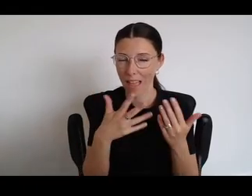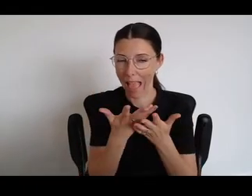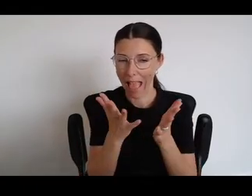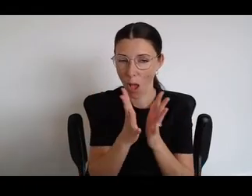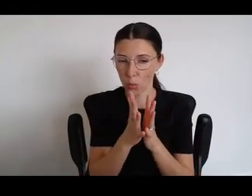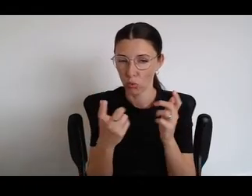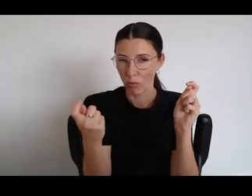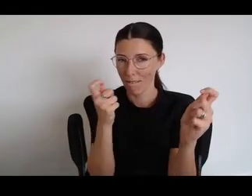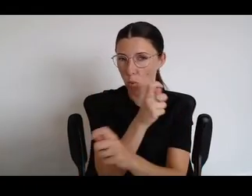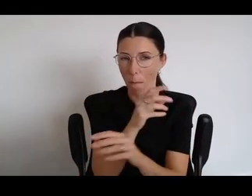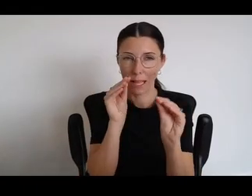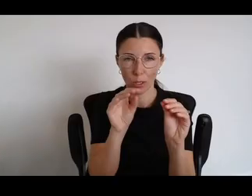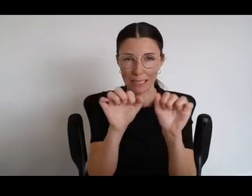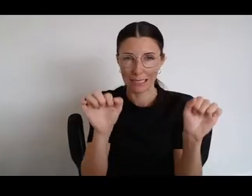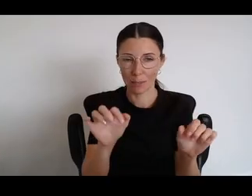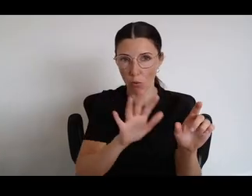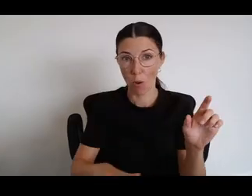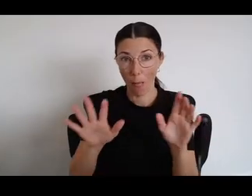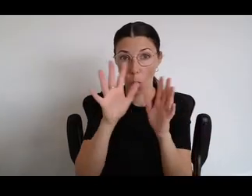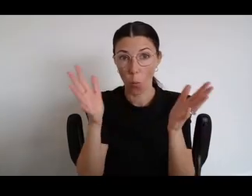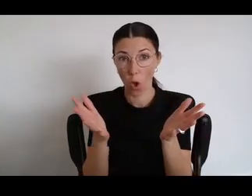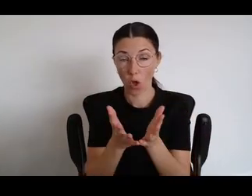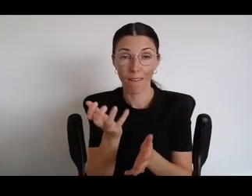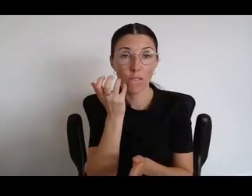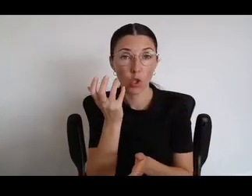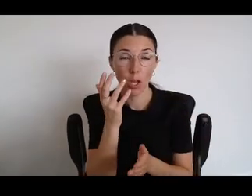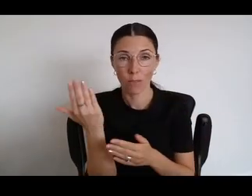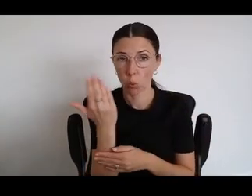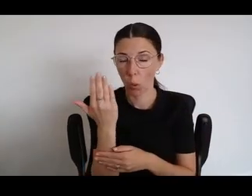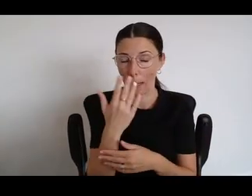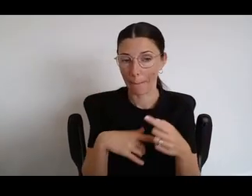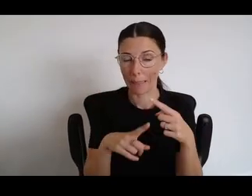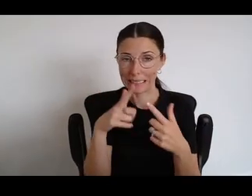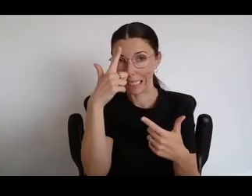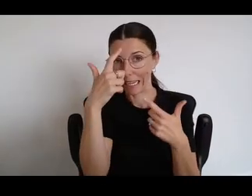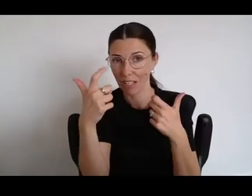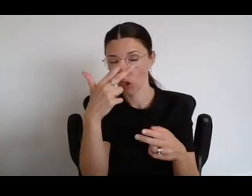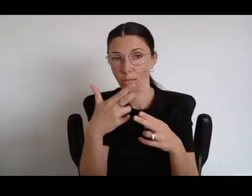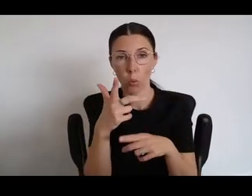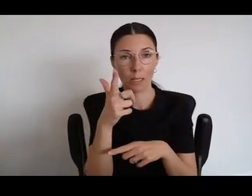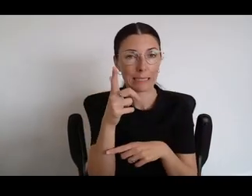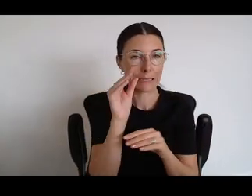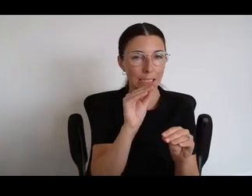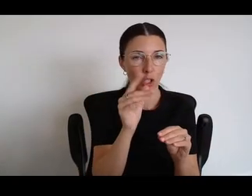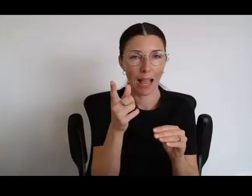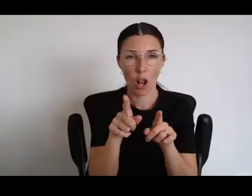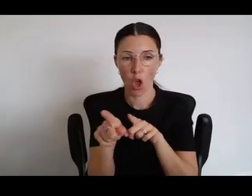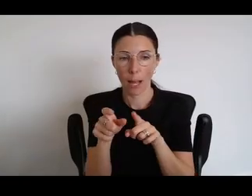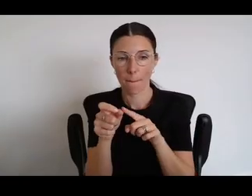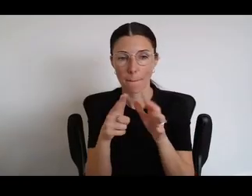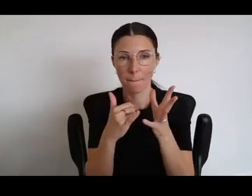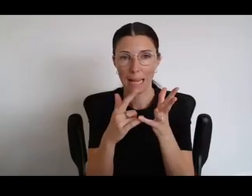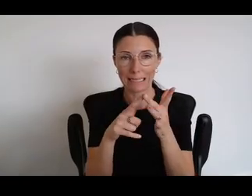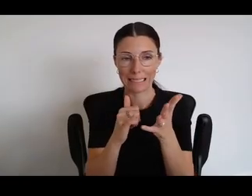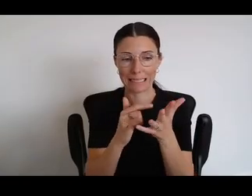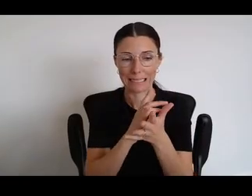systems across the world, the future of schooling and innovation in teaching and learning. Pasi Sahlberg is a Finnish